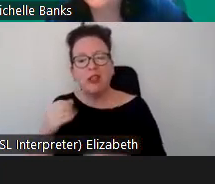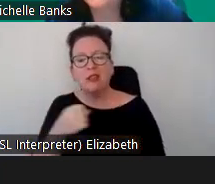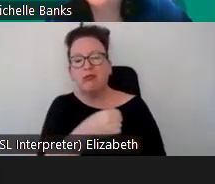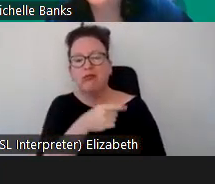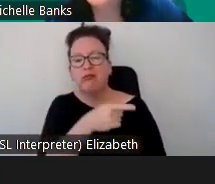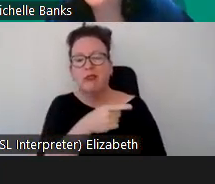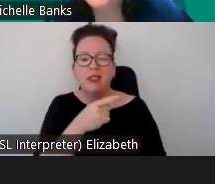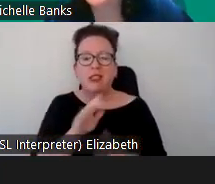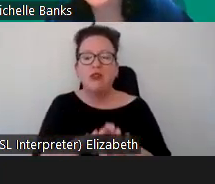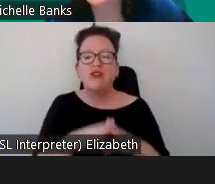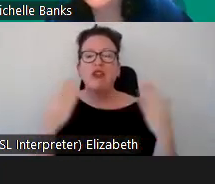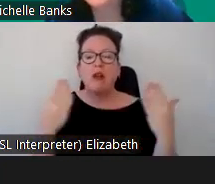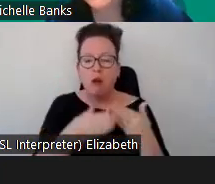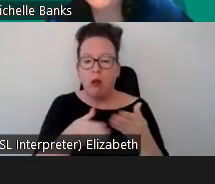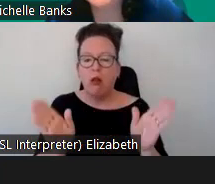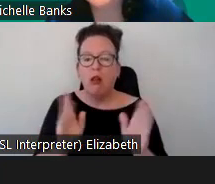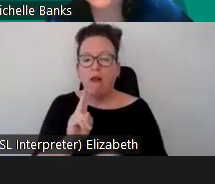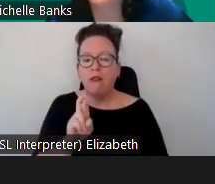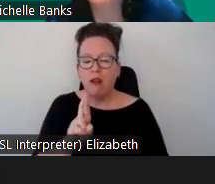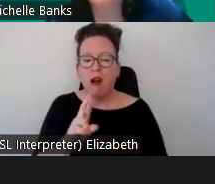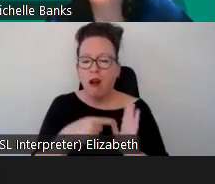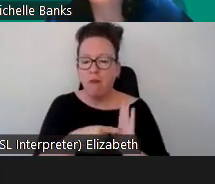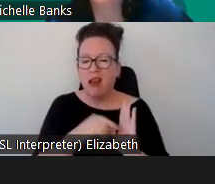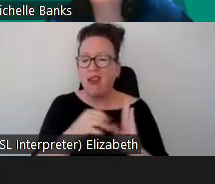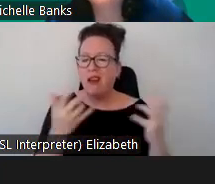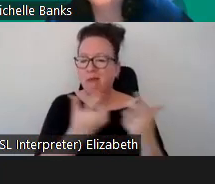VR model because that's going to meet their needs more.